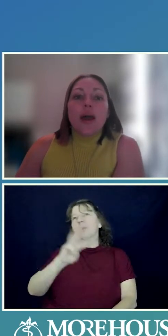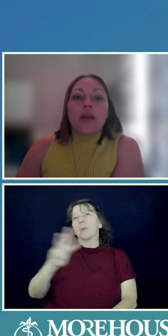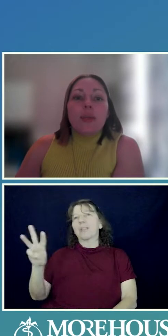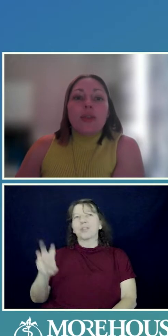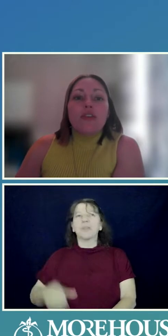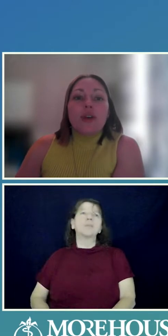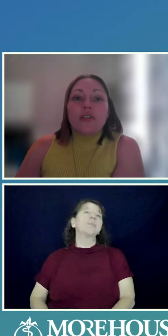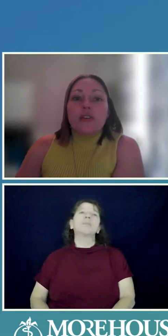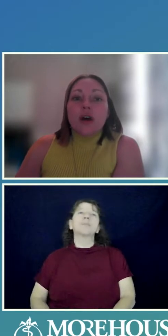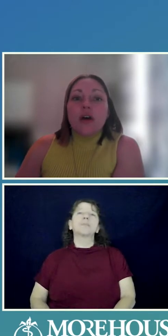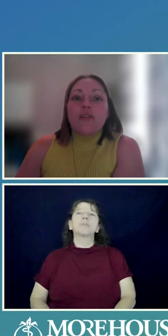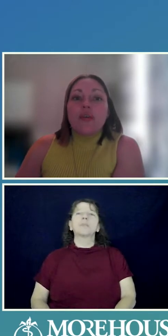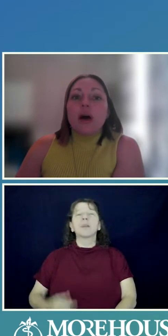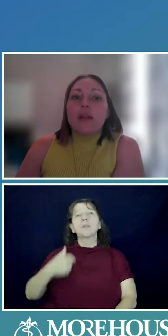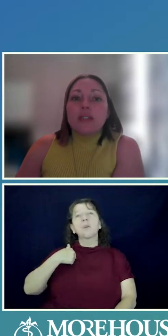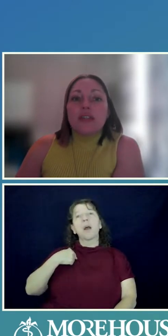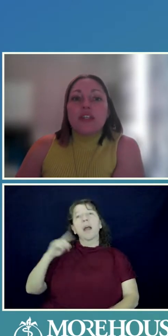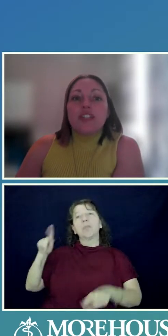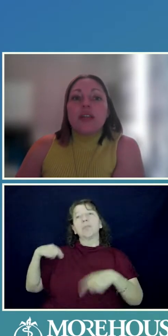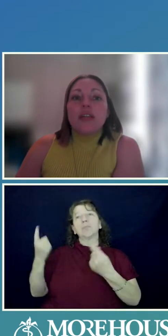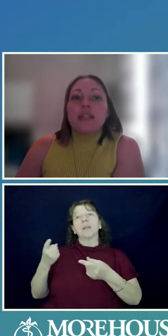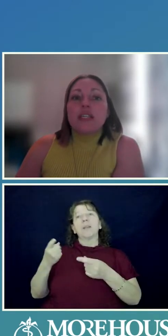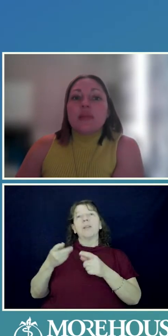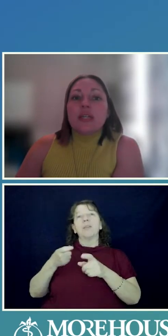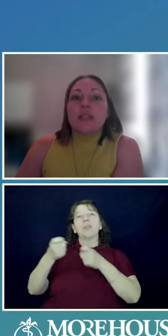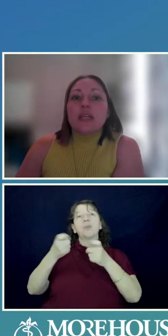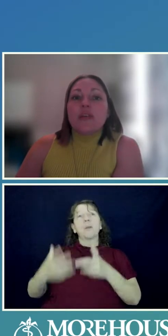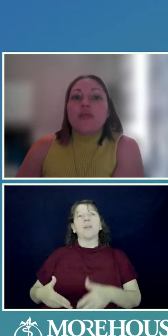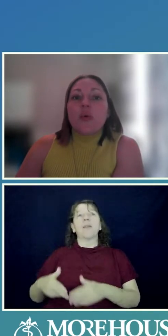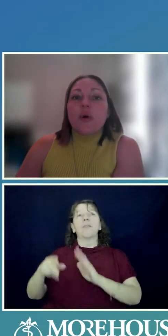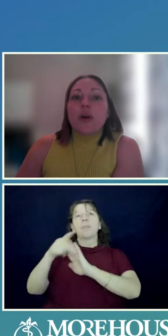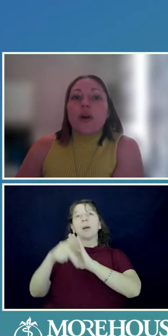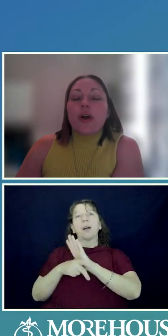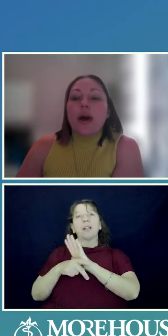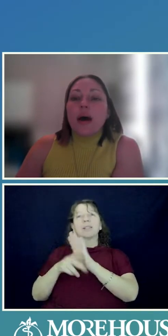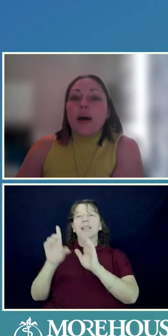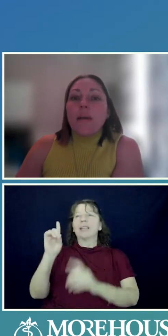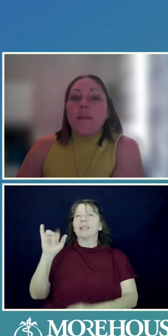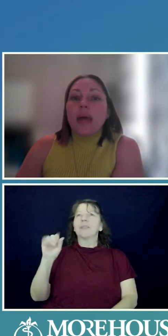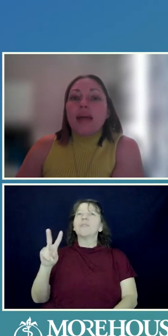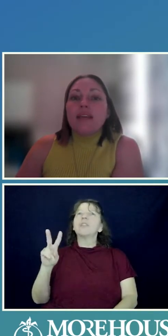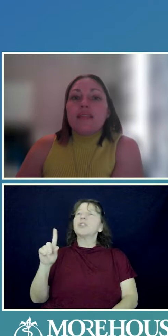So I had been the director of the policy division in the NCPC for